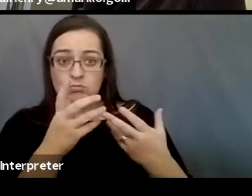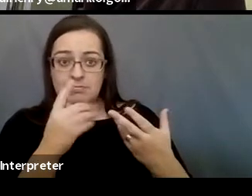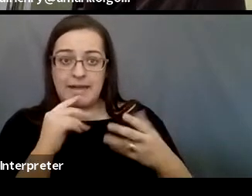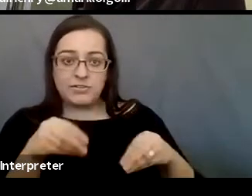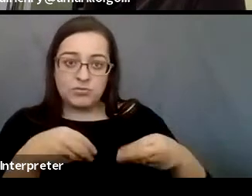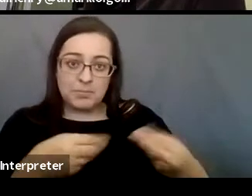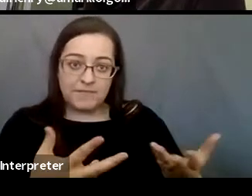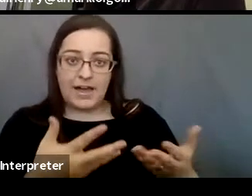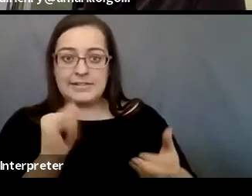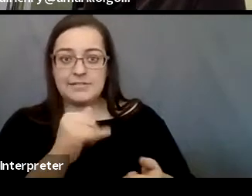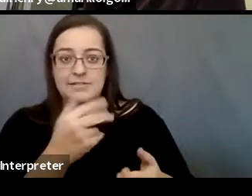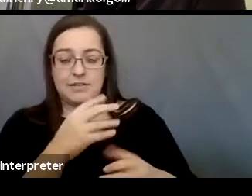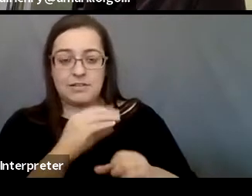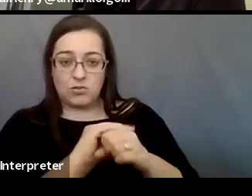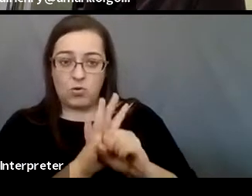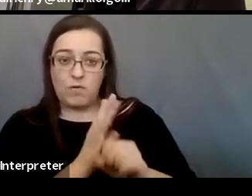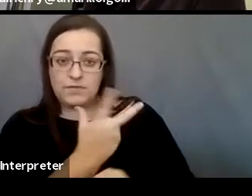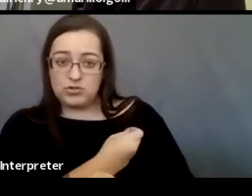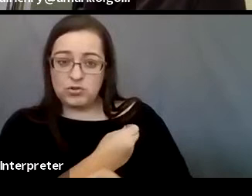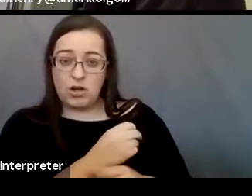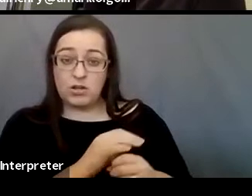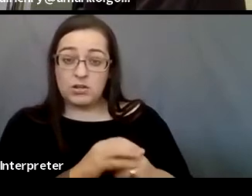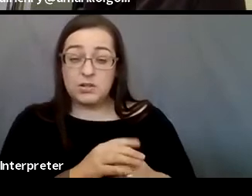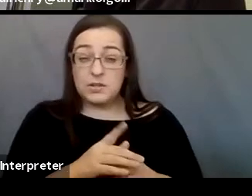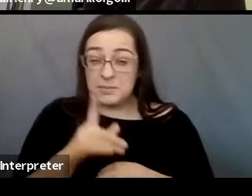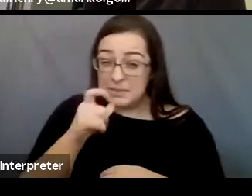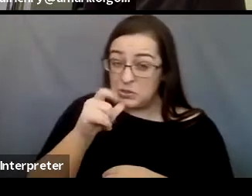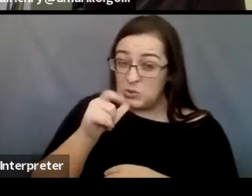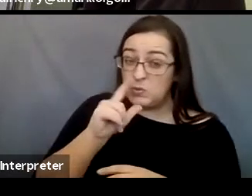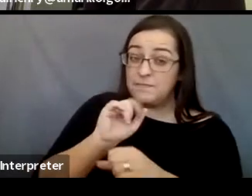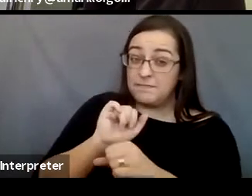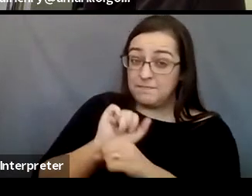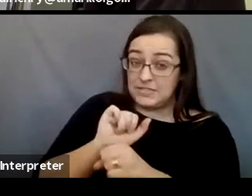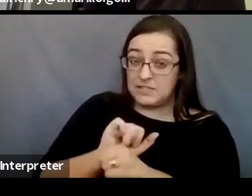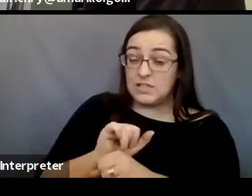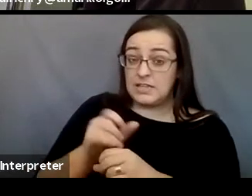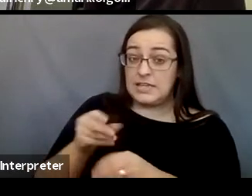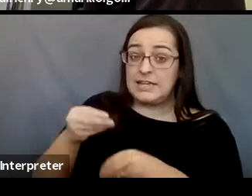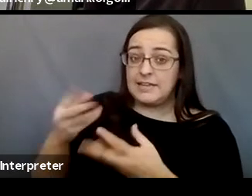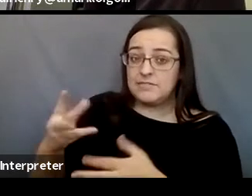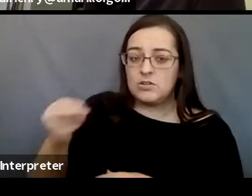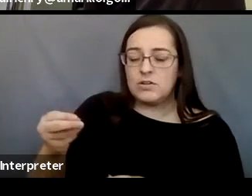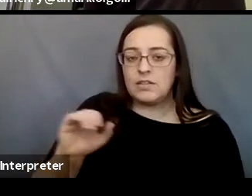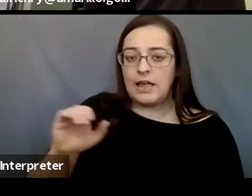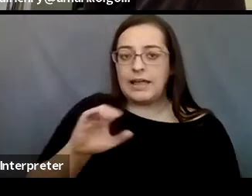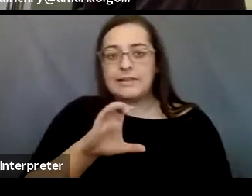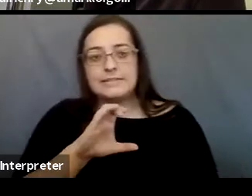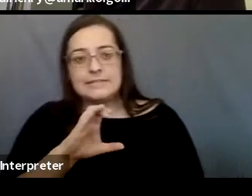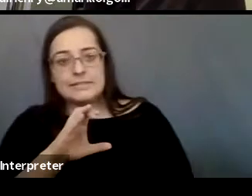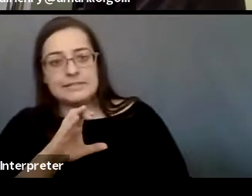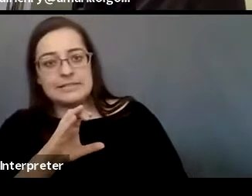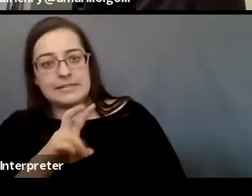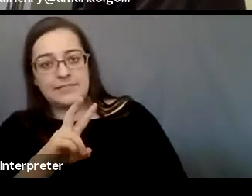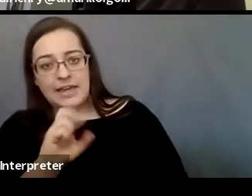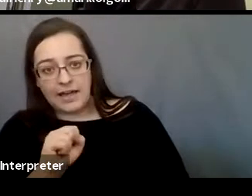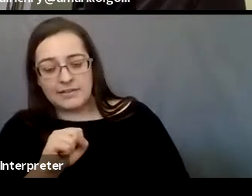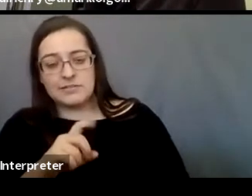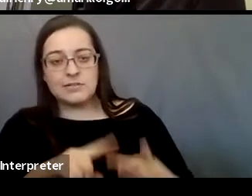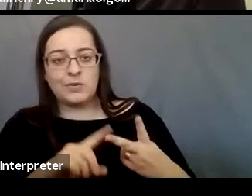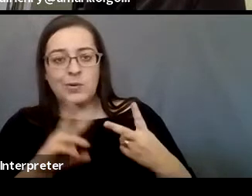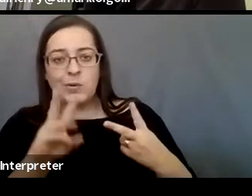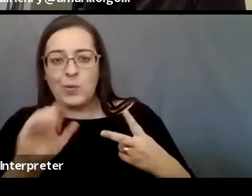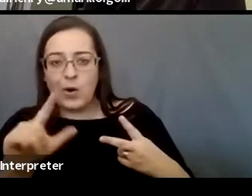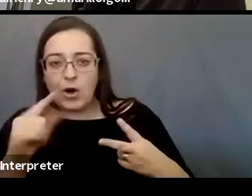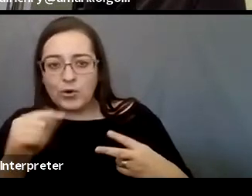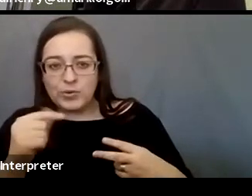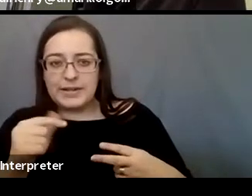administers the vaccine? You mean who physically is administering the vaccine? Right, like CVC or Walgreens, or not